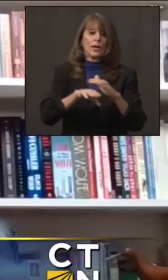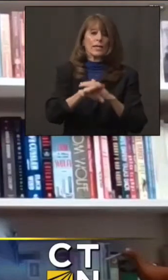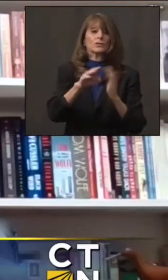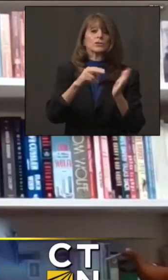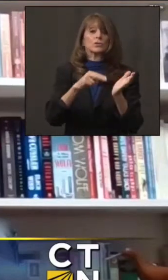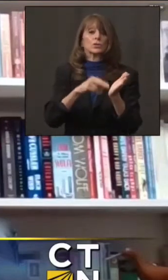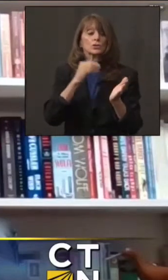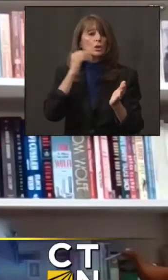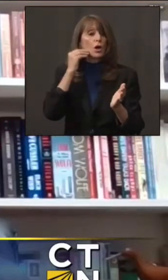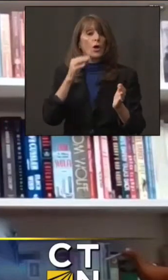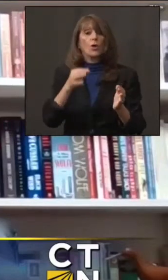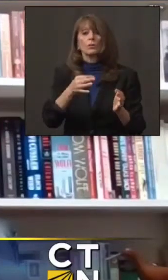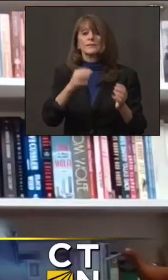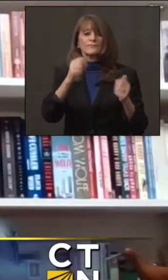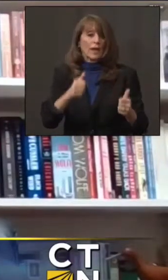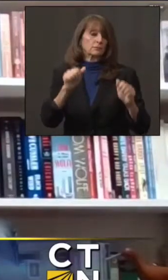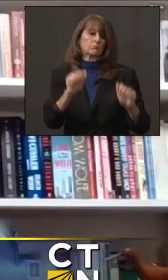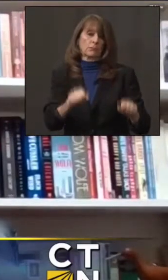earliest possible date.